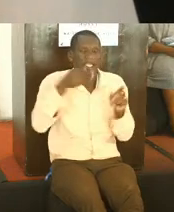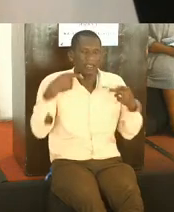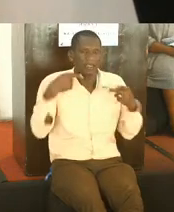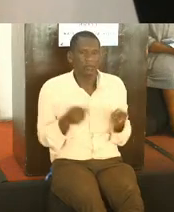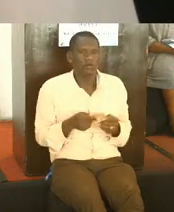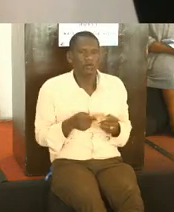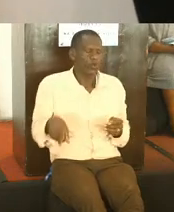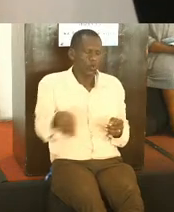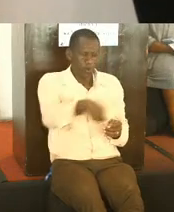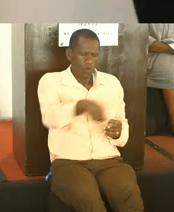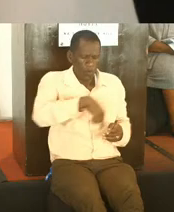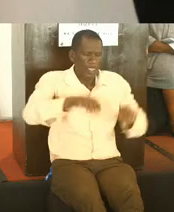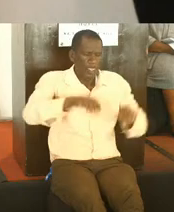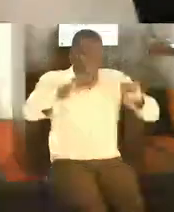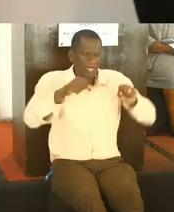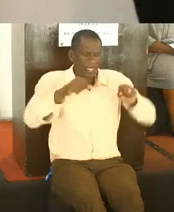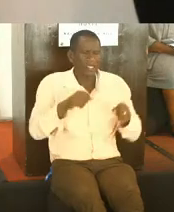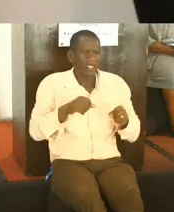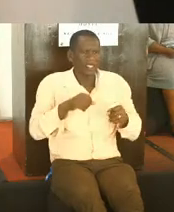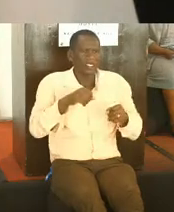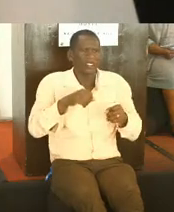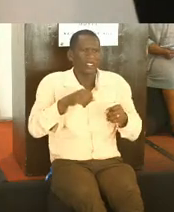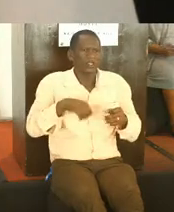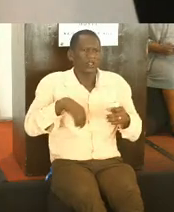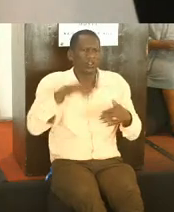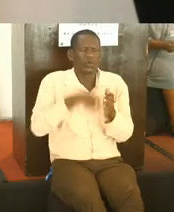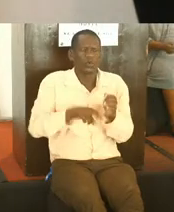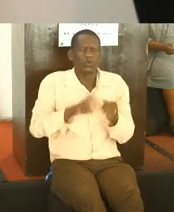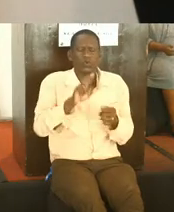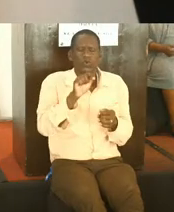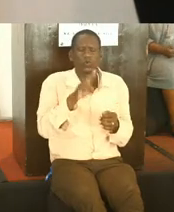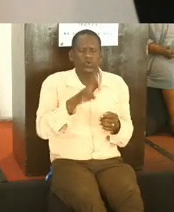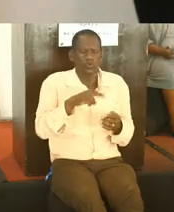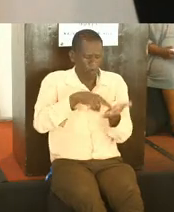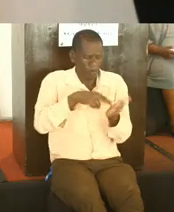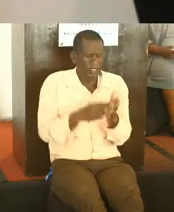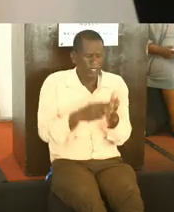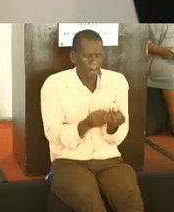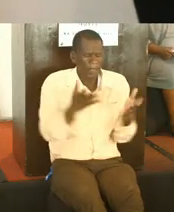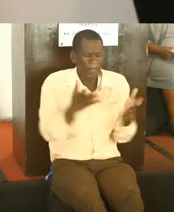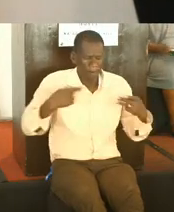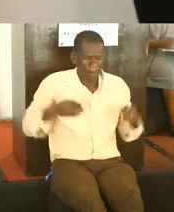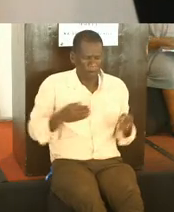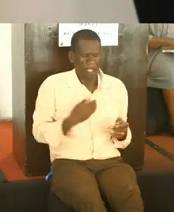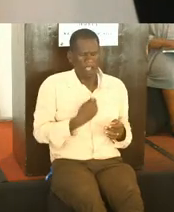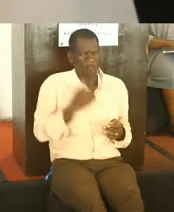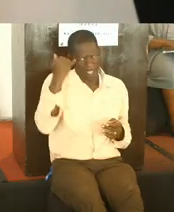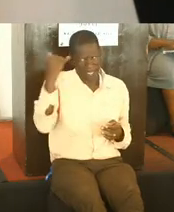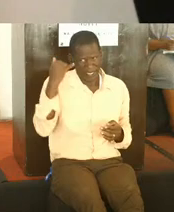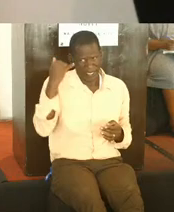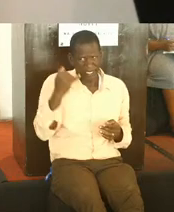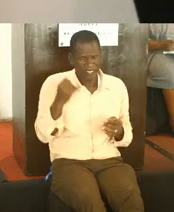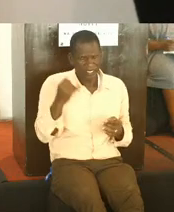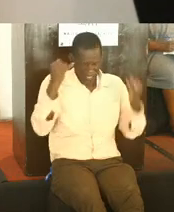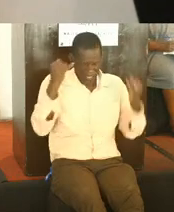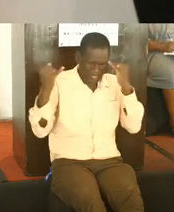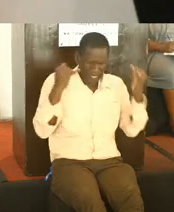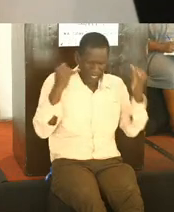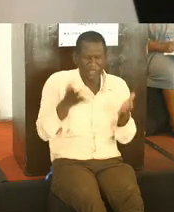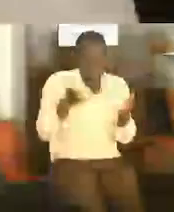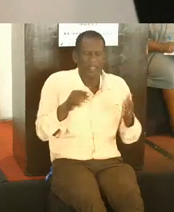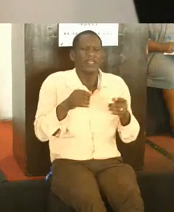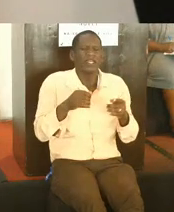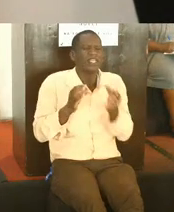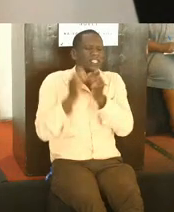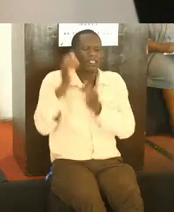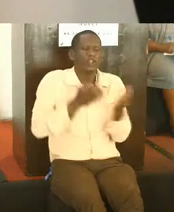we are agreed on what uttu means I think many of us have ideas perspectives um